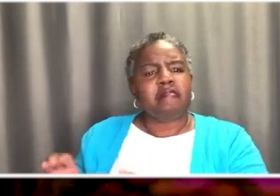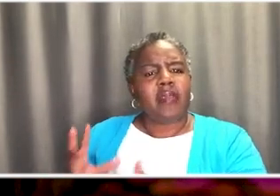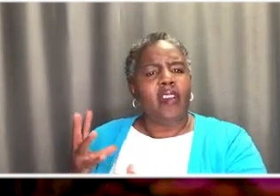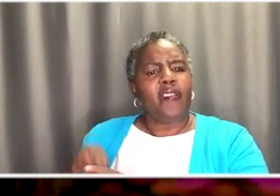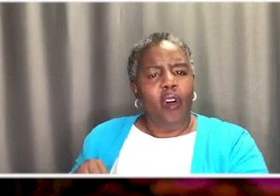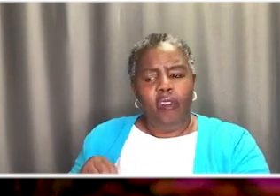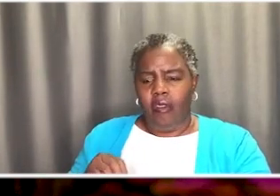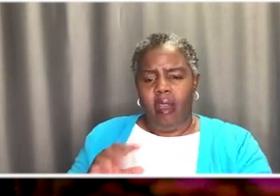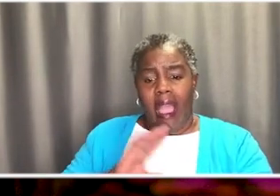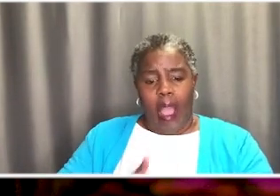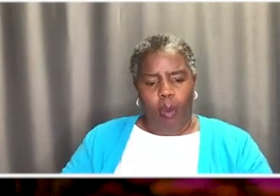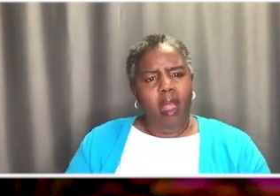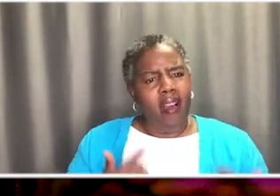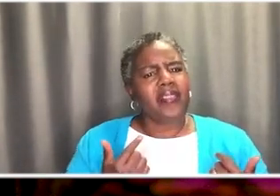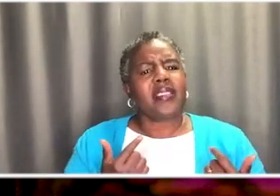our lives,